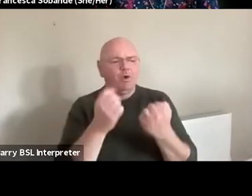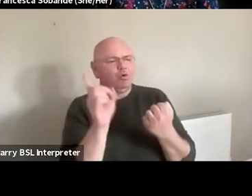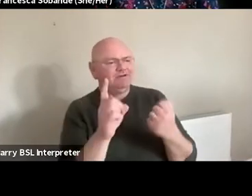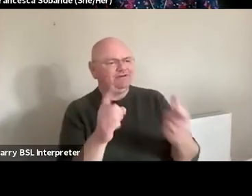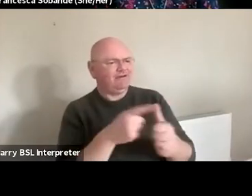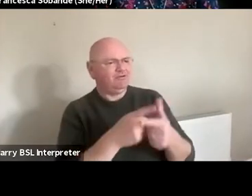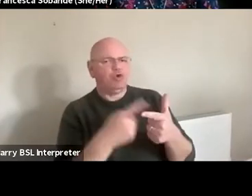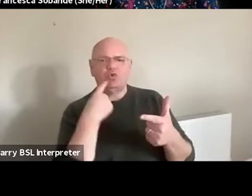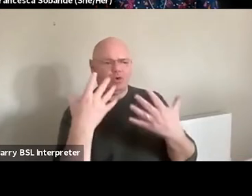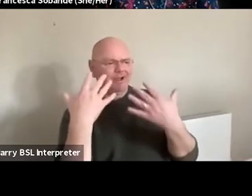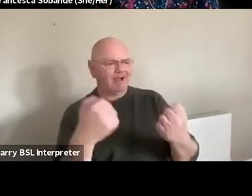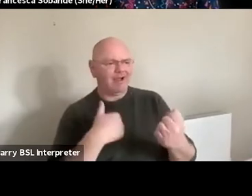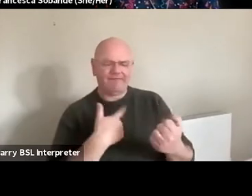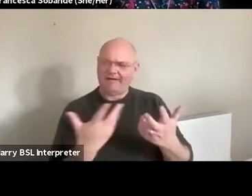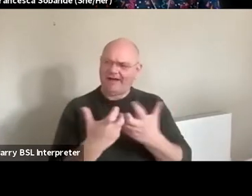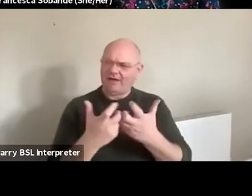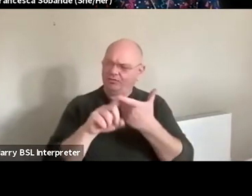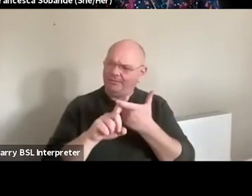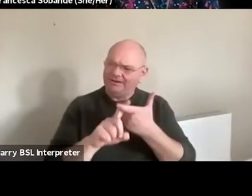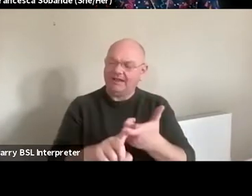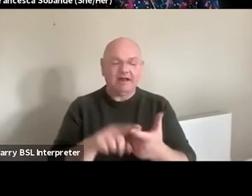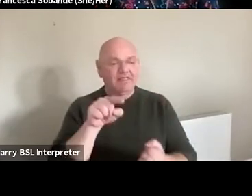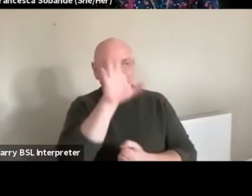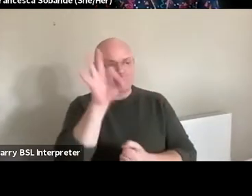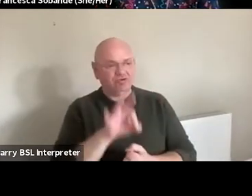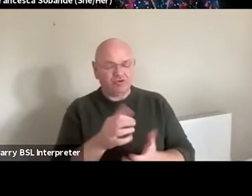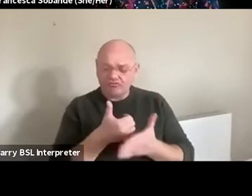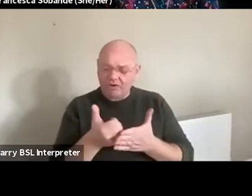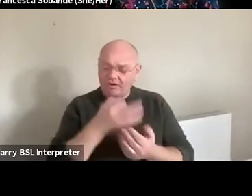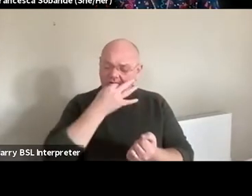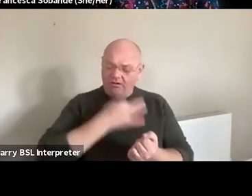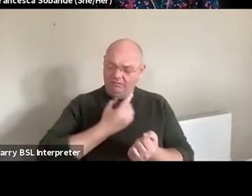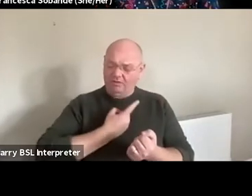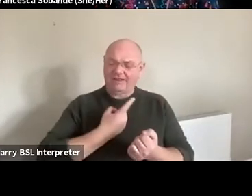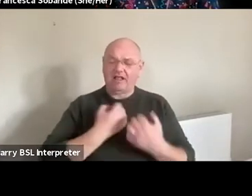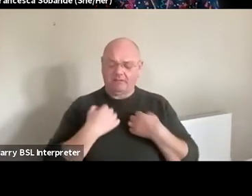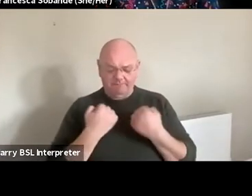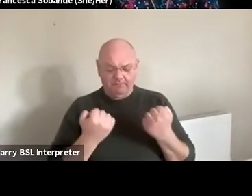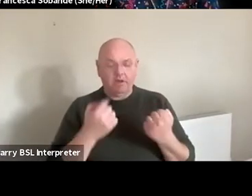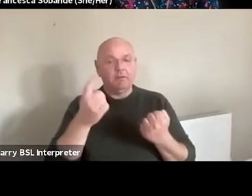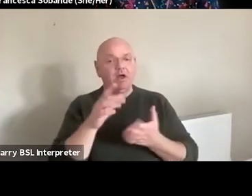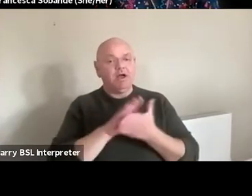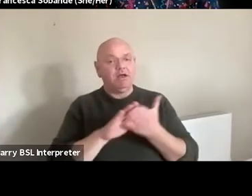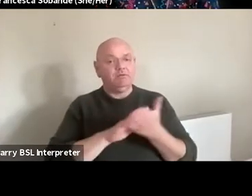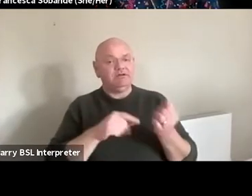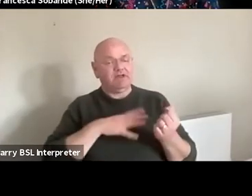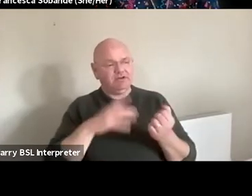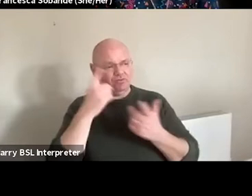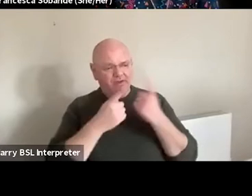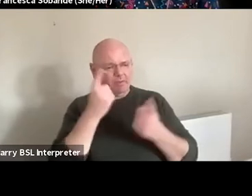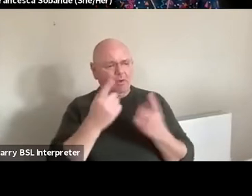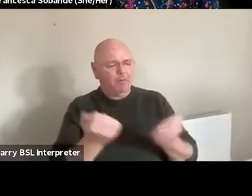is maintained, is a question that I often ask myself. And it often forces me to settle on not necessarily what power